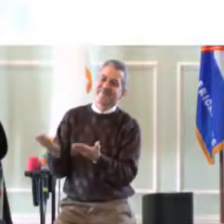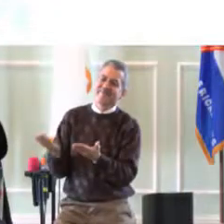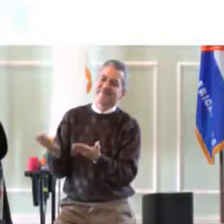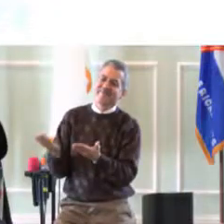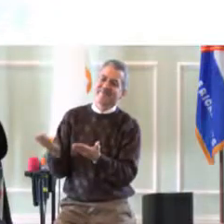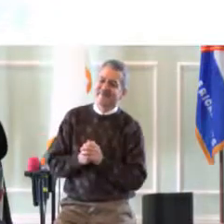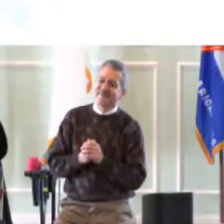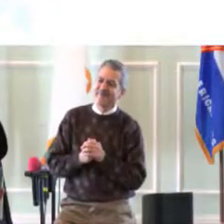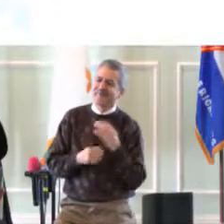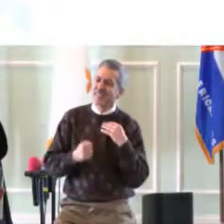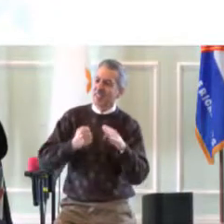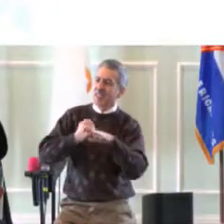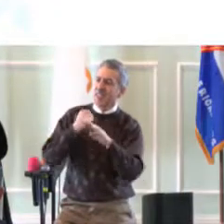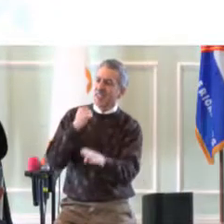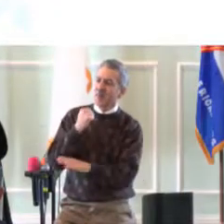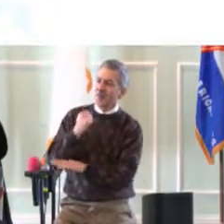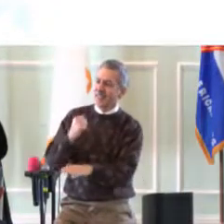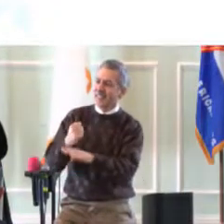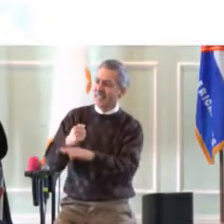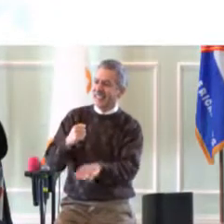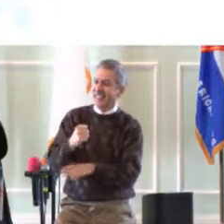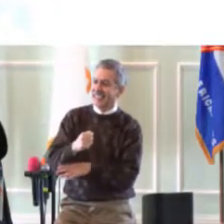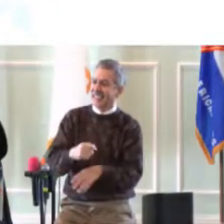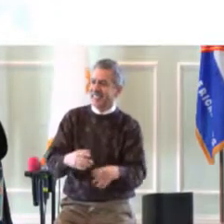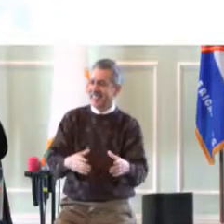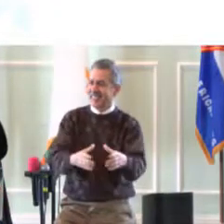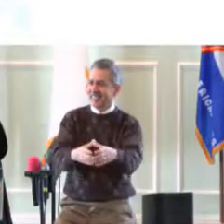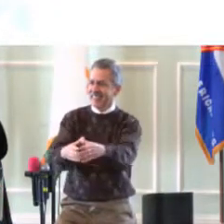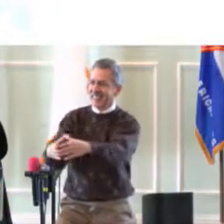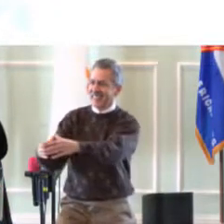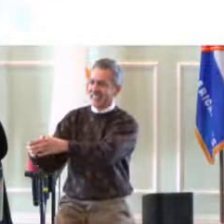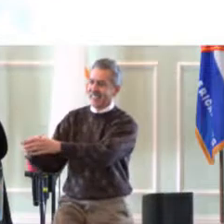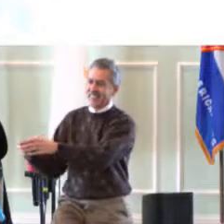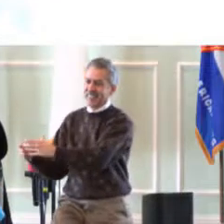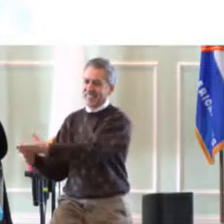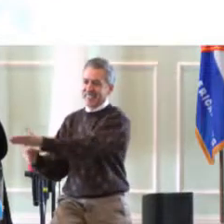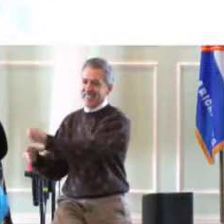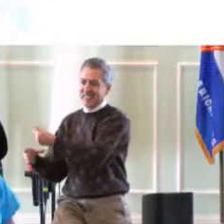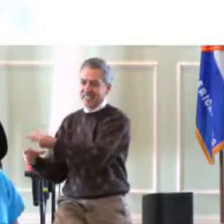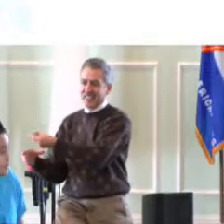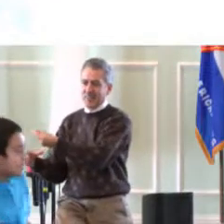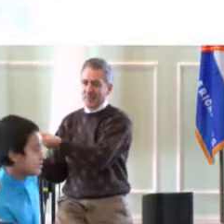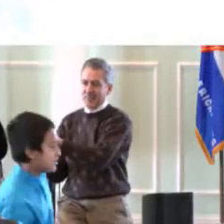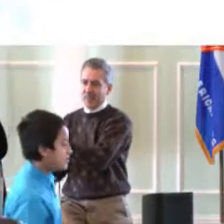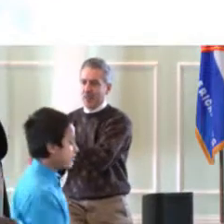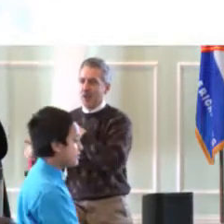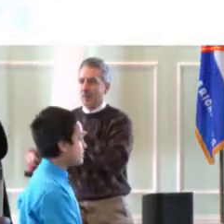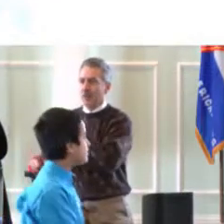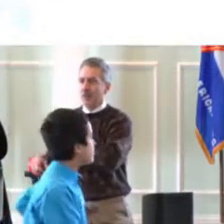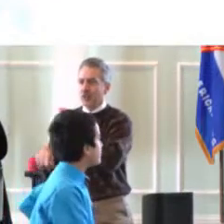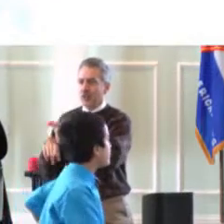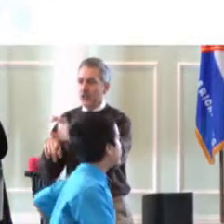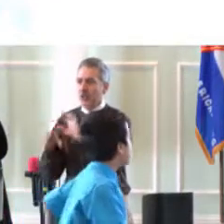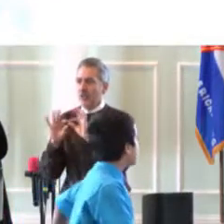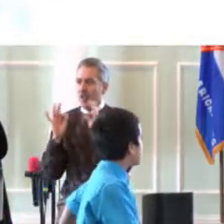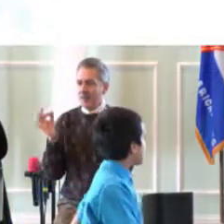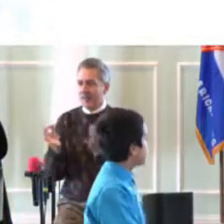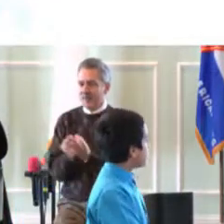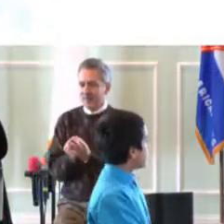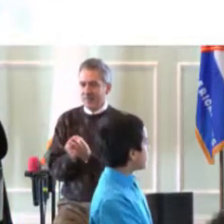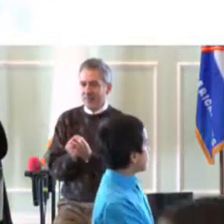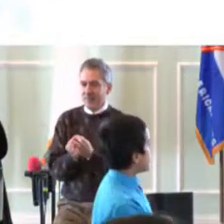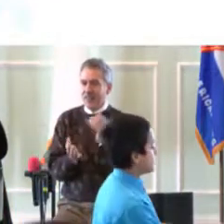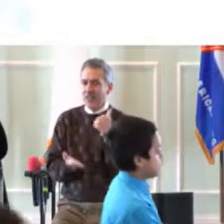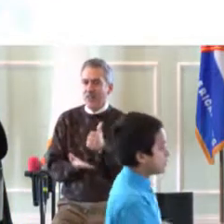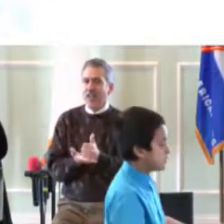up the baskets, you're doing something really special when you go around and collect the money from your church family congregation. You're